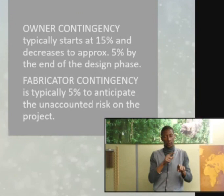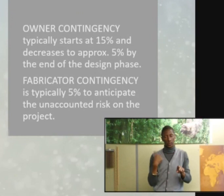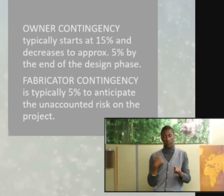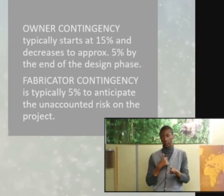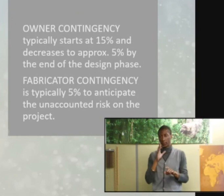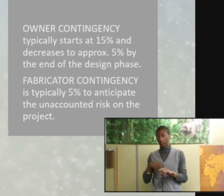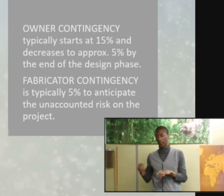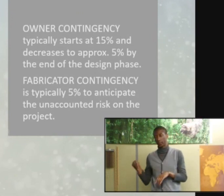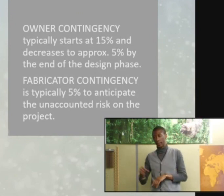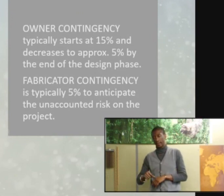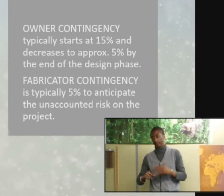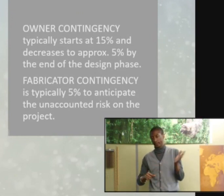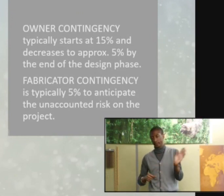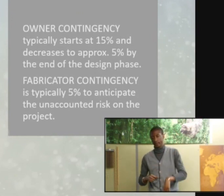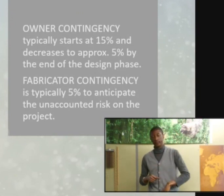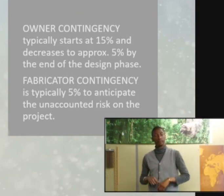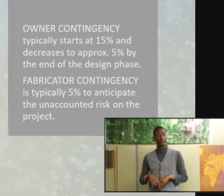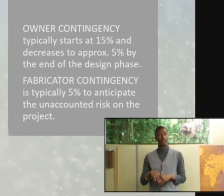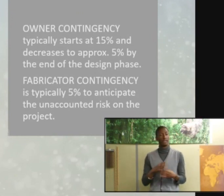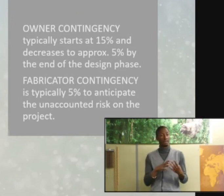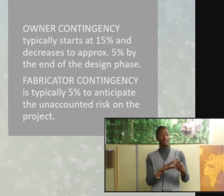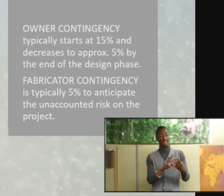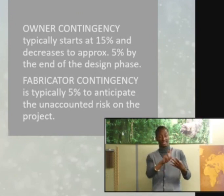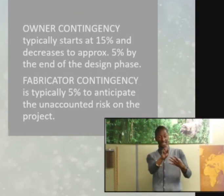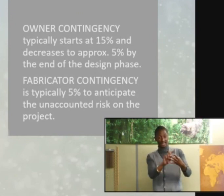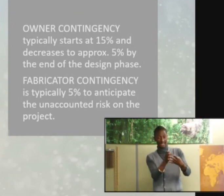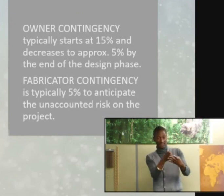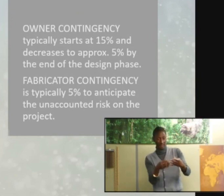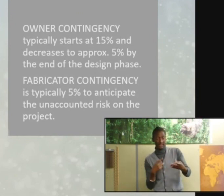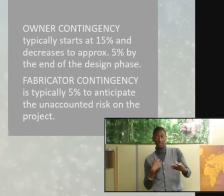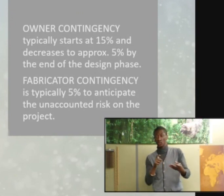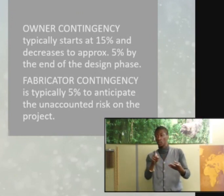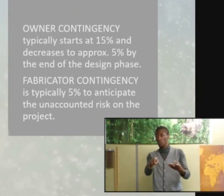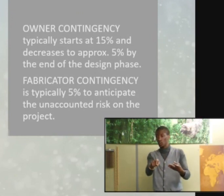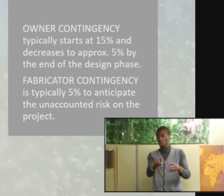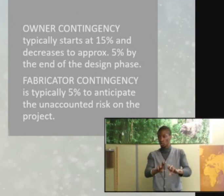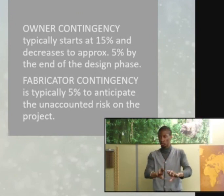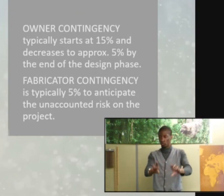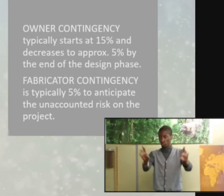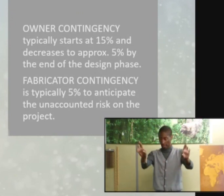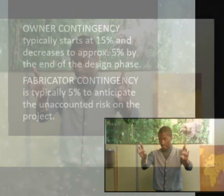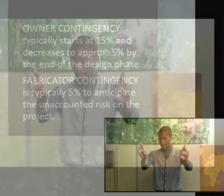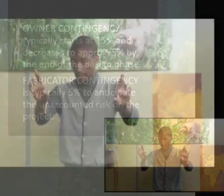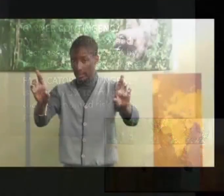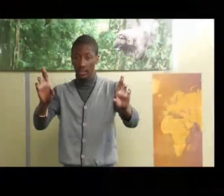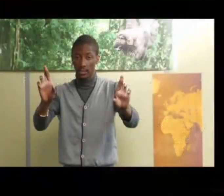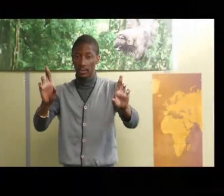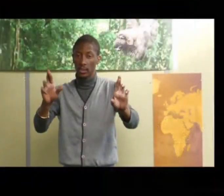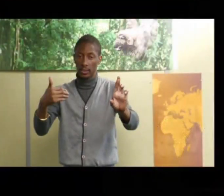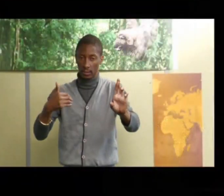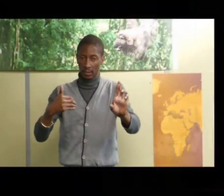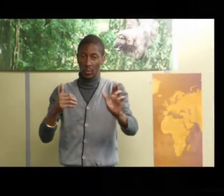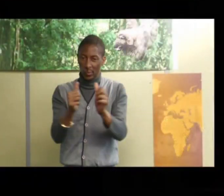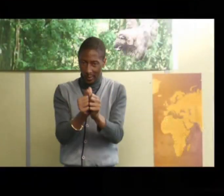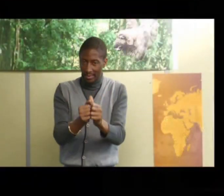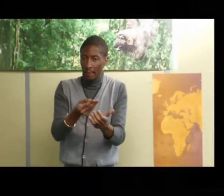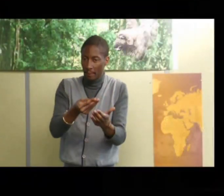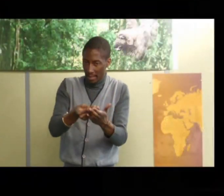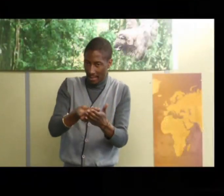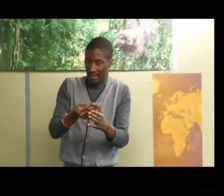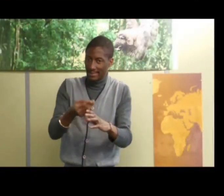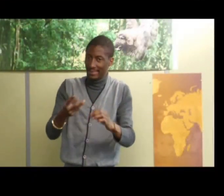But yeah, by the end of the design phase, you should be ready to have just a little bit money left over, so